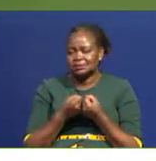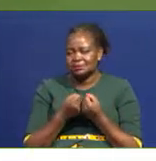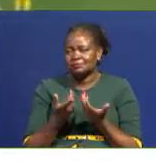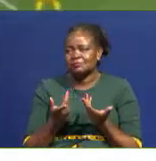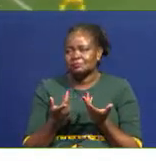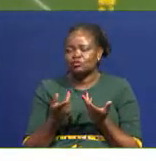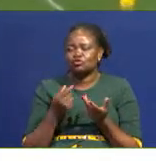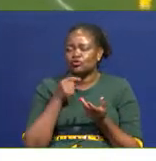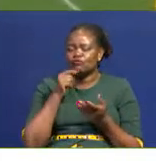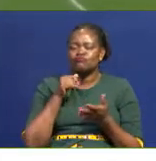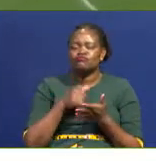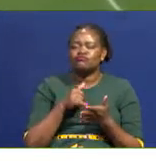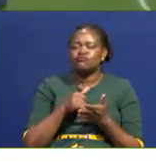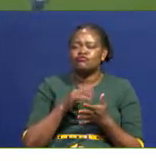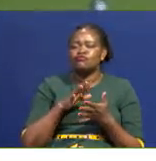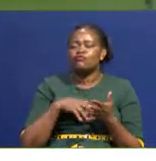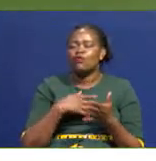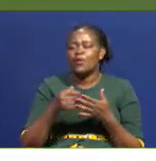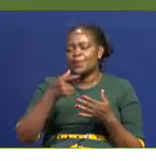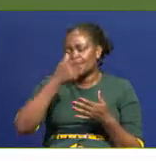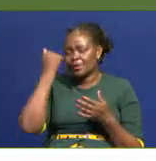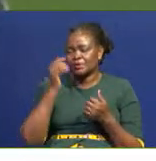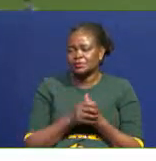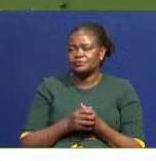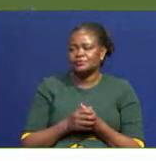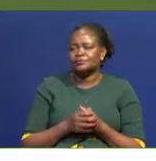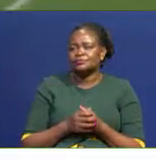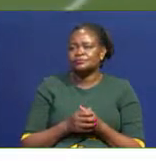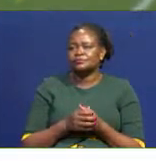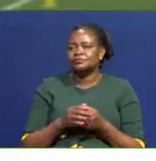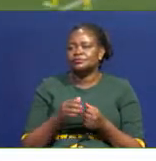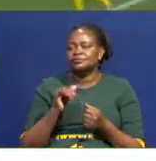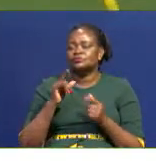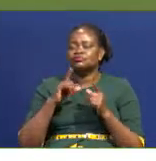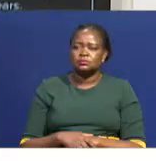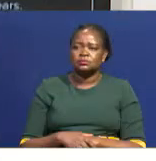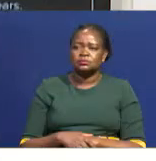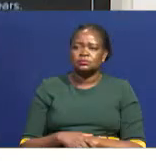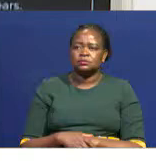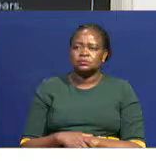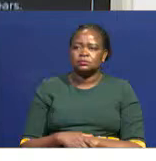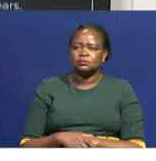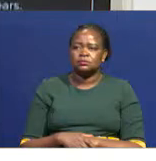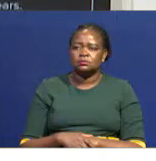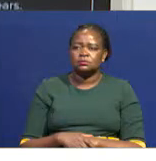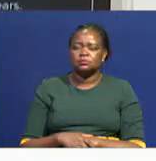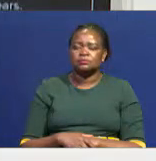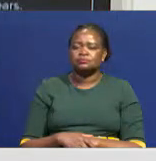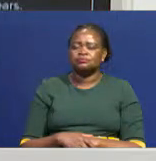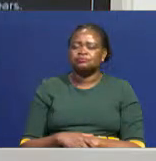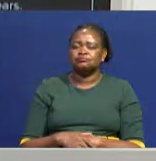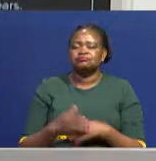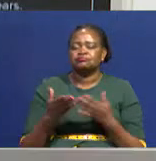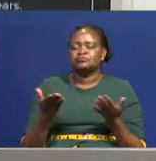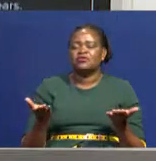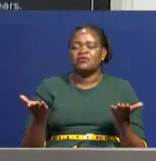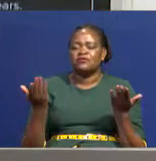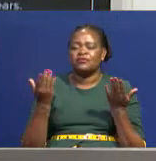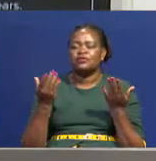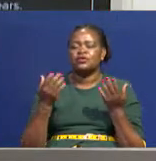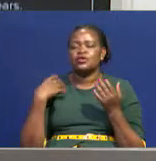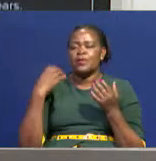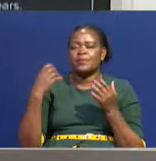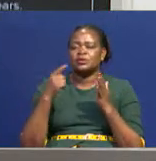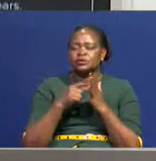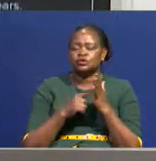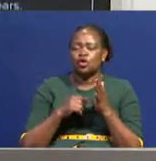not feature in tonight's fixture due to an accumulation of yellow cards, but former Barcelona player and And with that preview of tonight's